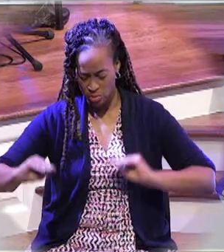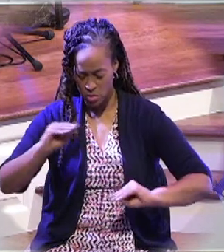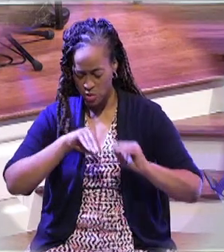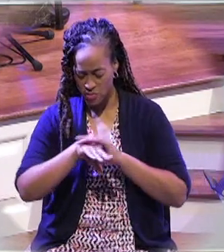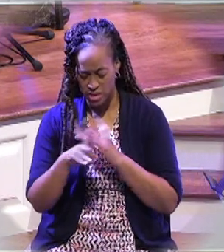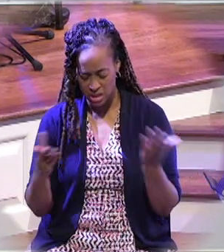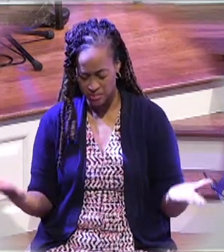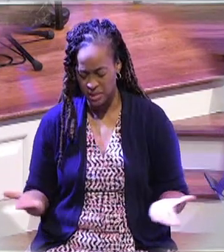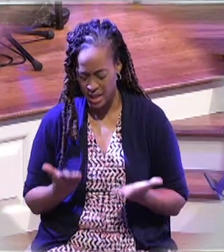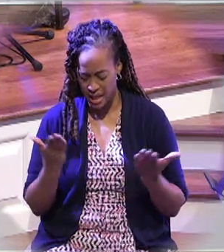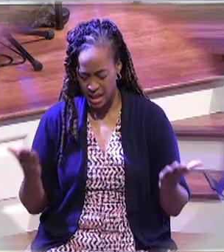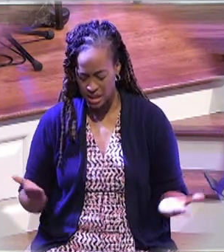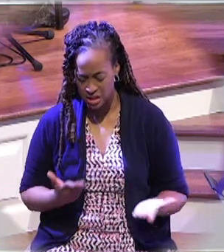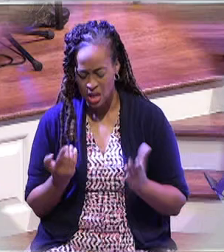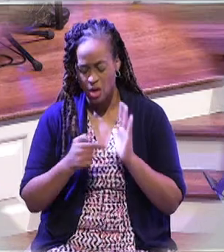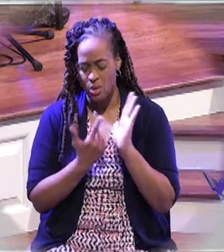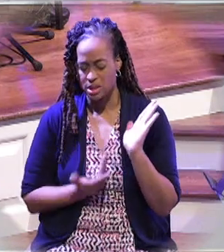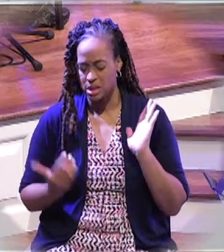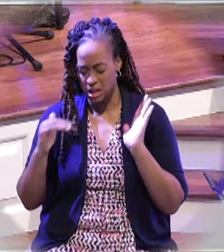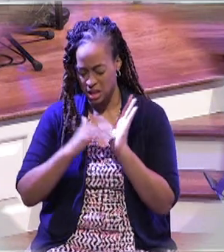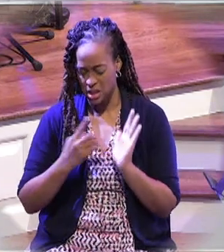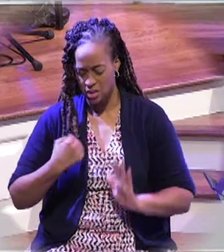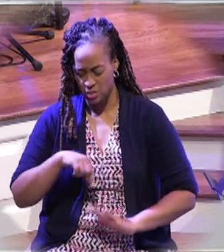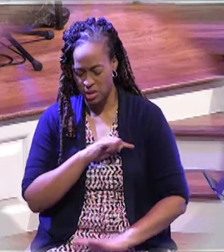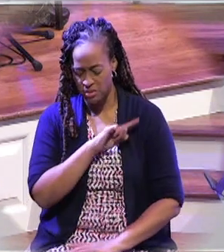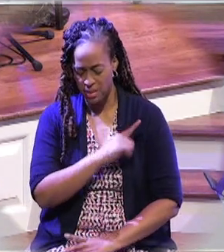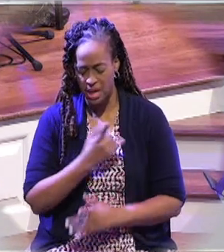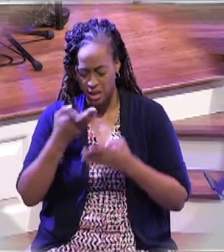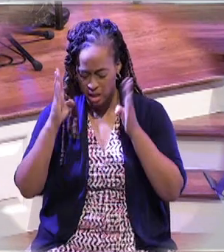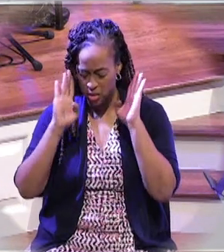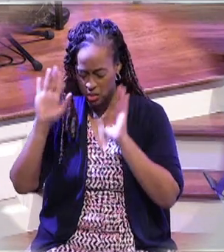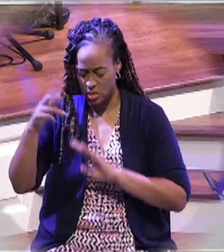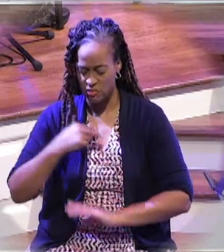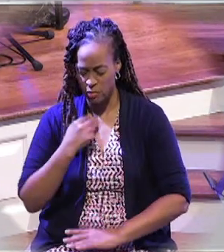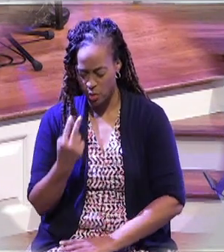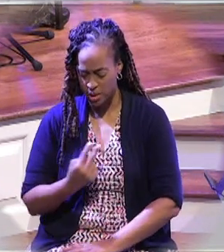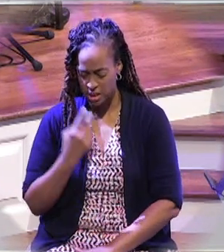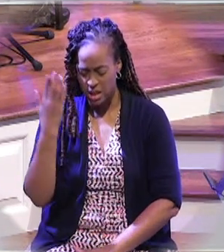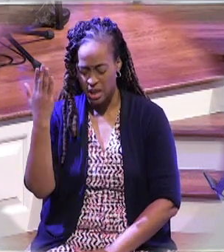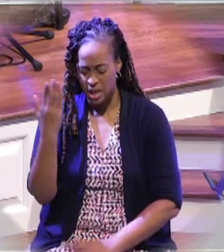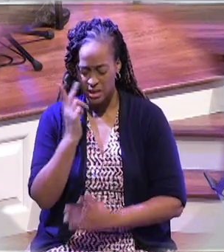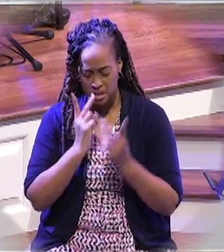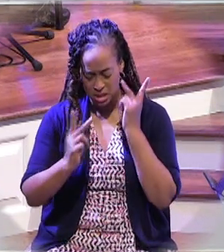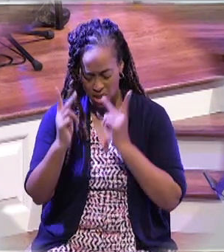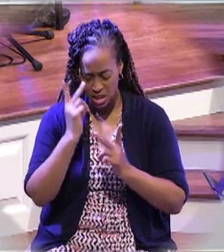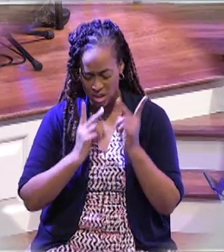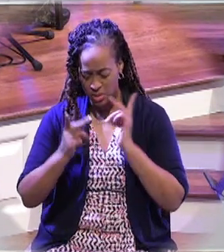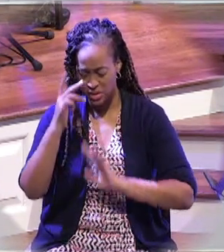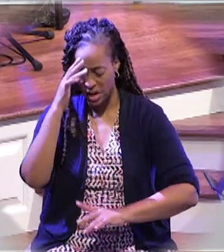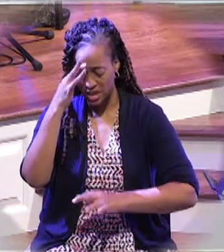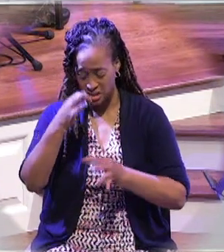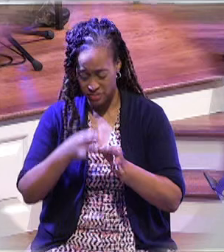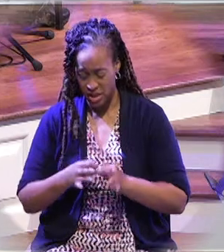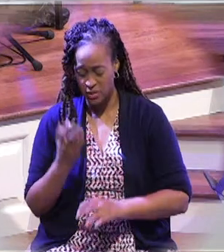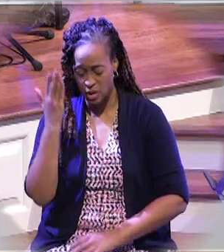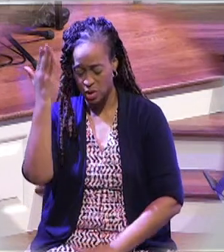place, that once again we might hear your voice and see with eyes of faith you